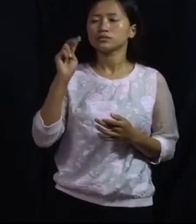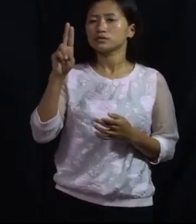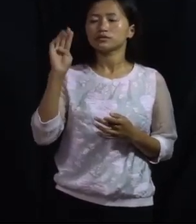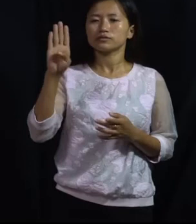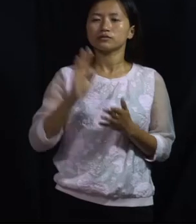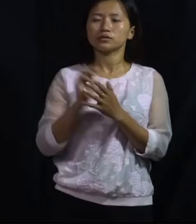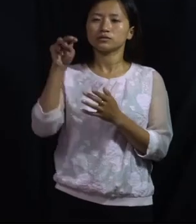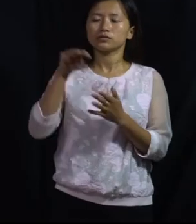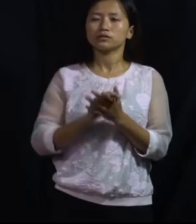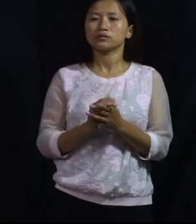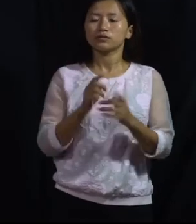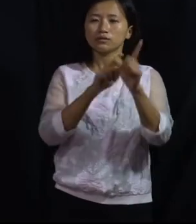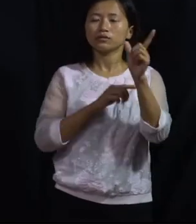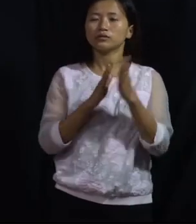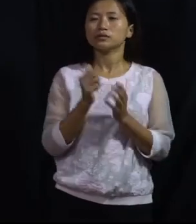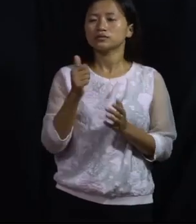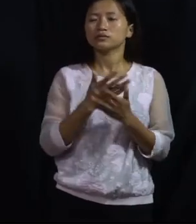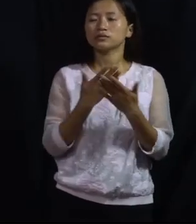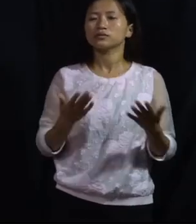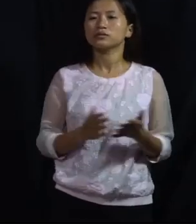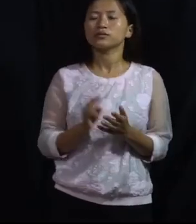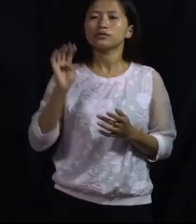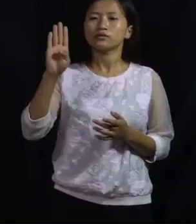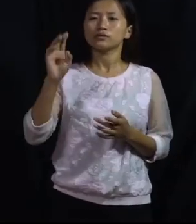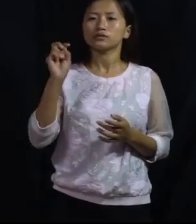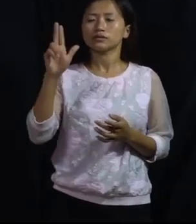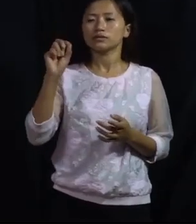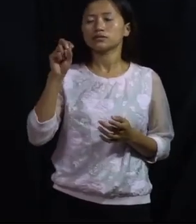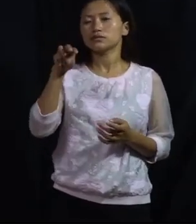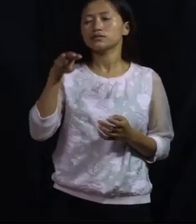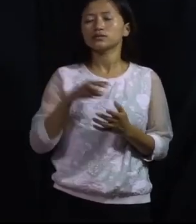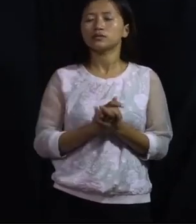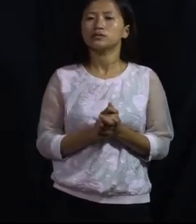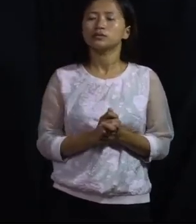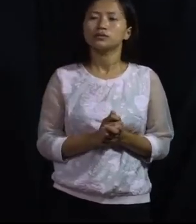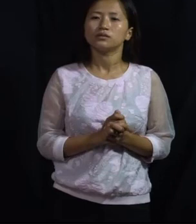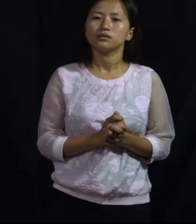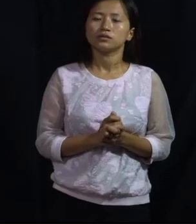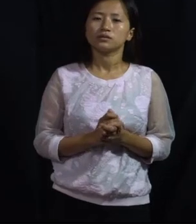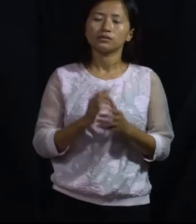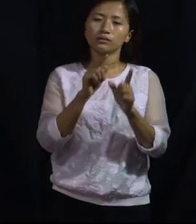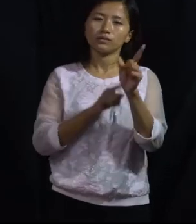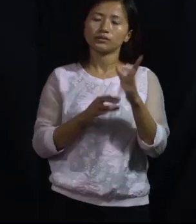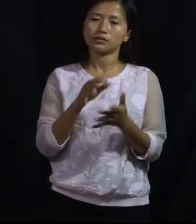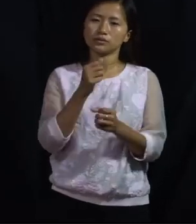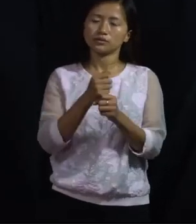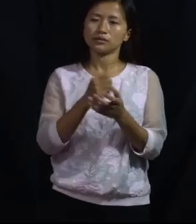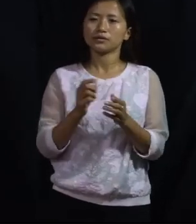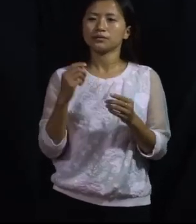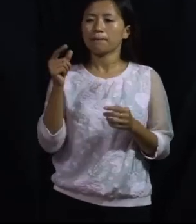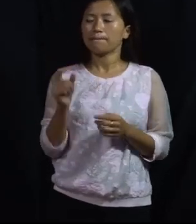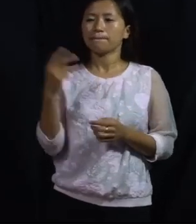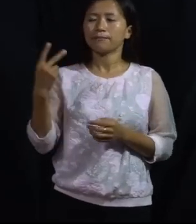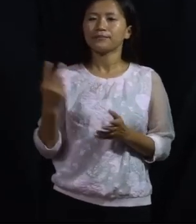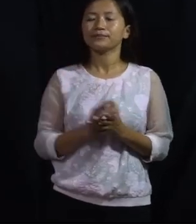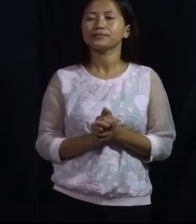So Y's share of goodwill is 4,800. That is, Y is a gaining partner. So his